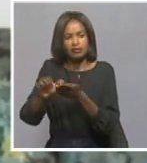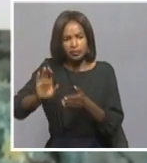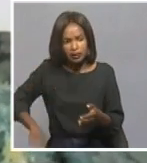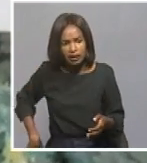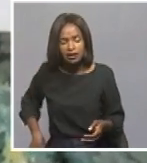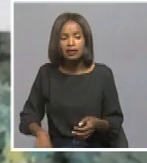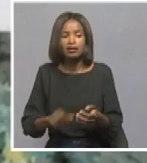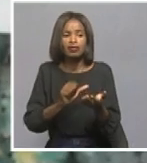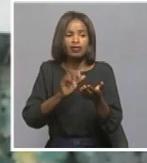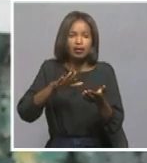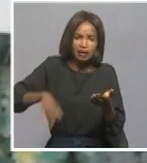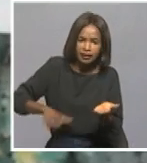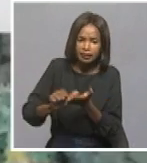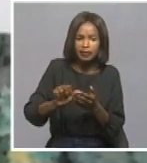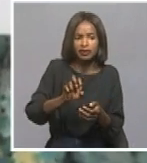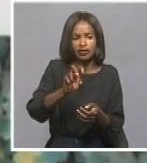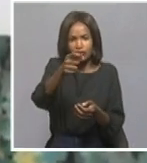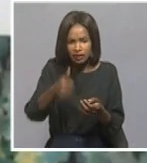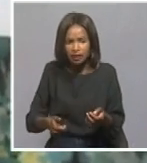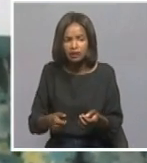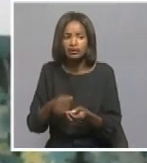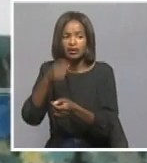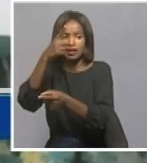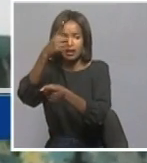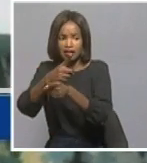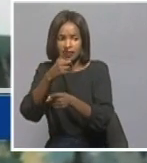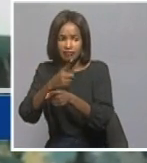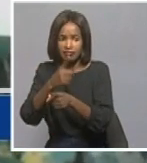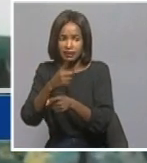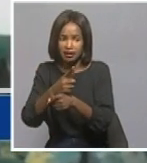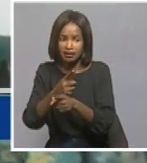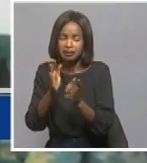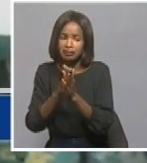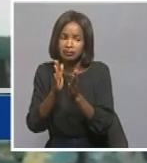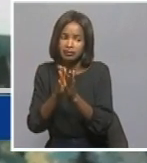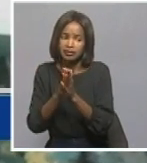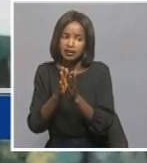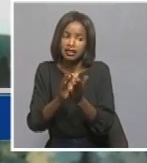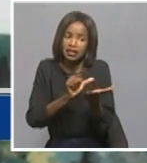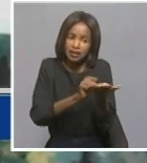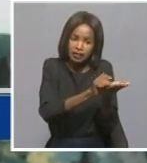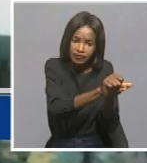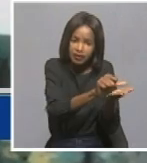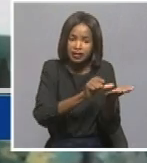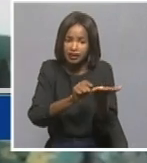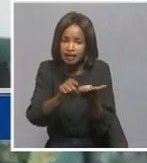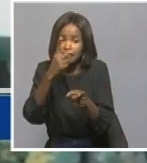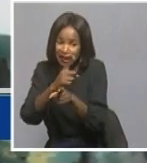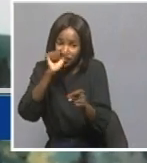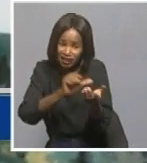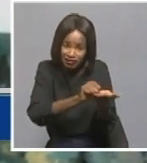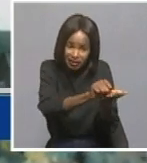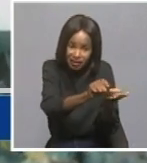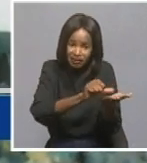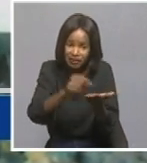VAT returns. And those issues, we are saying that when government actually procures, they must make sure that they make sure that they also pay the businesses in time so that they're able